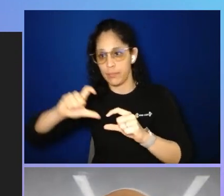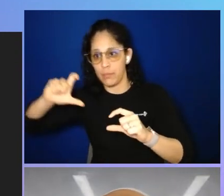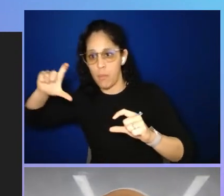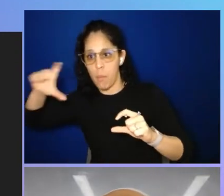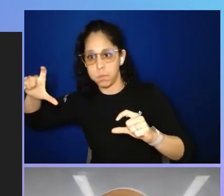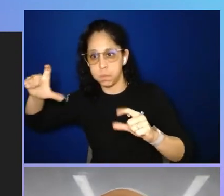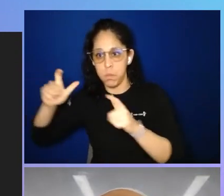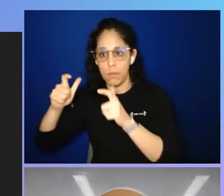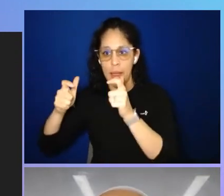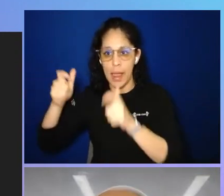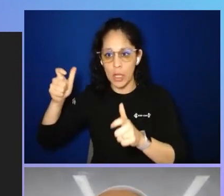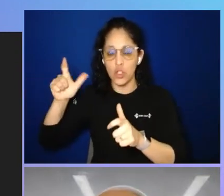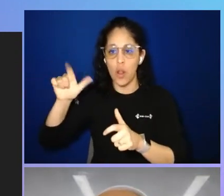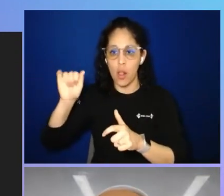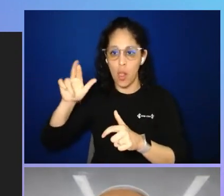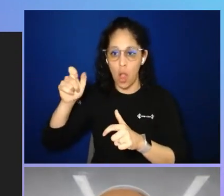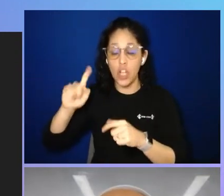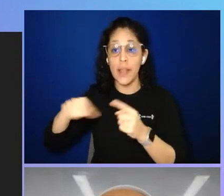accessibility extra, extra, extra large.